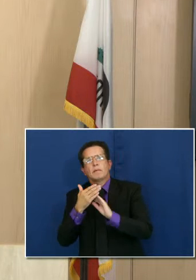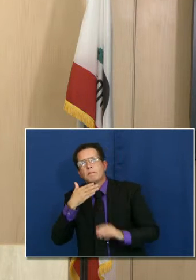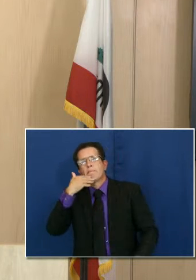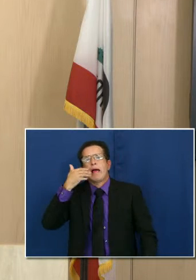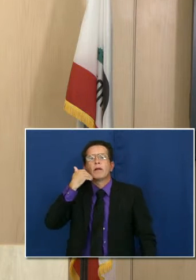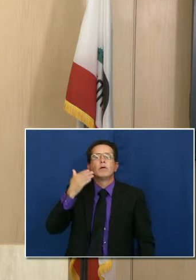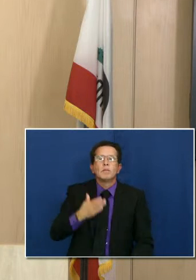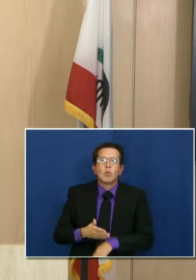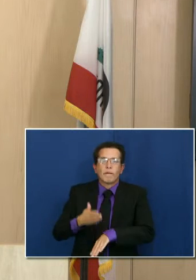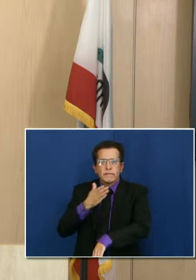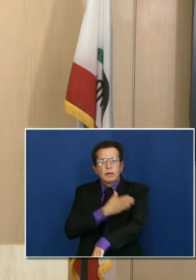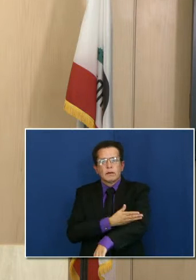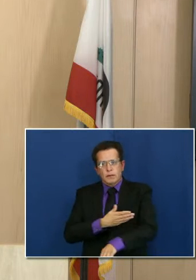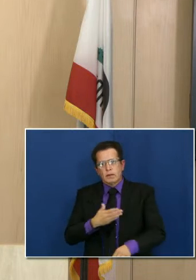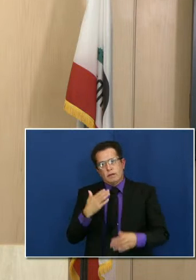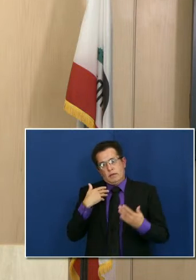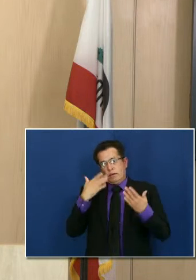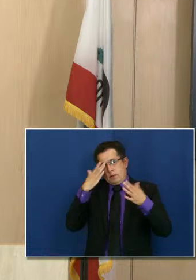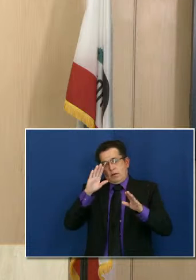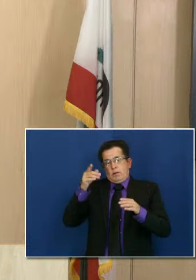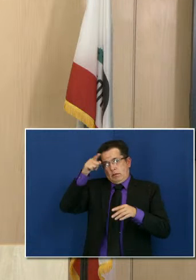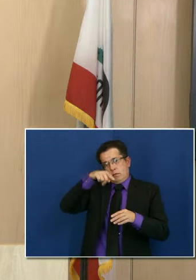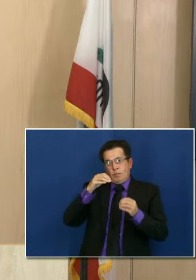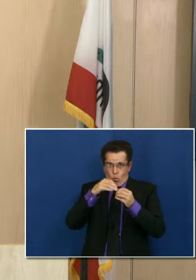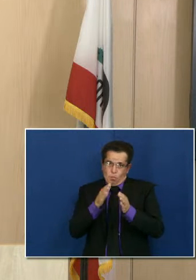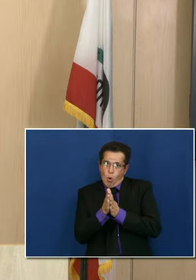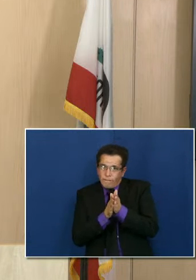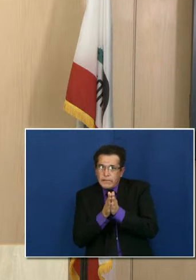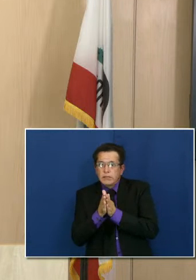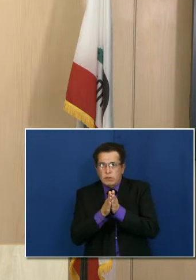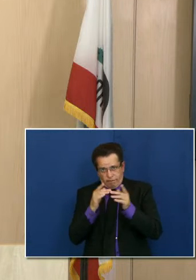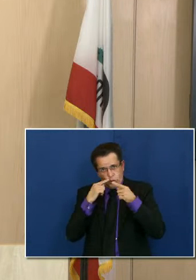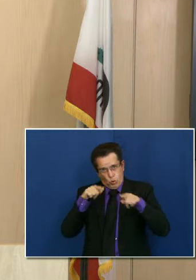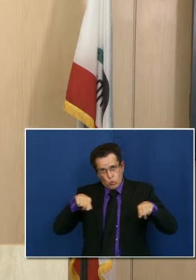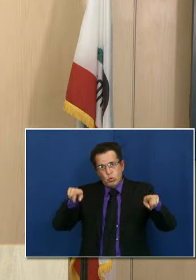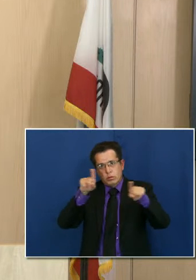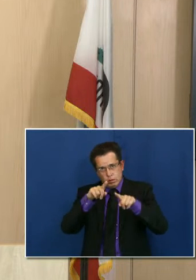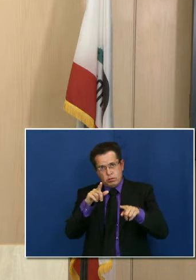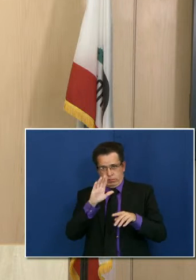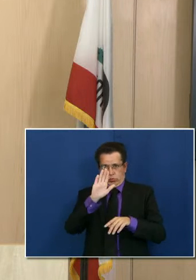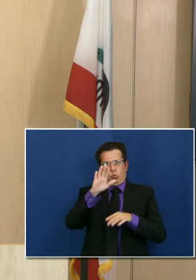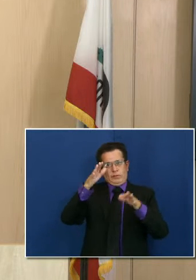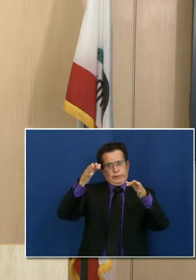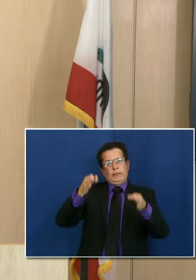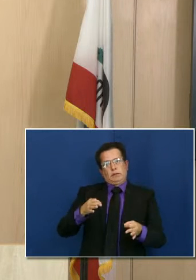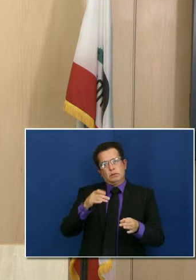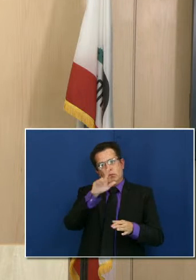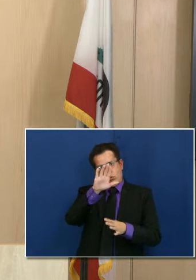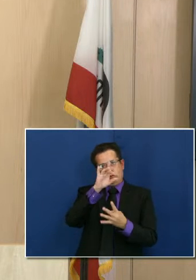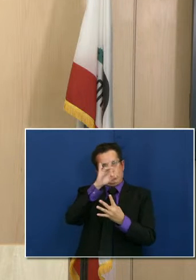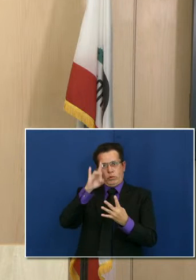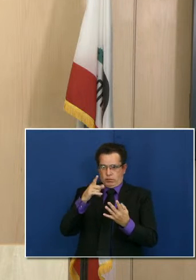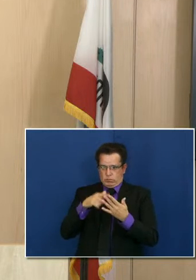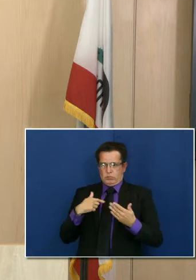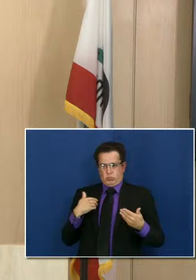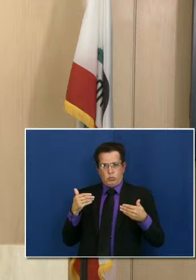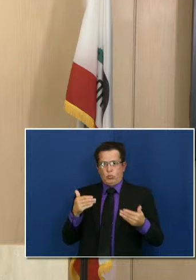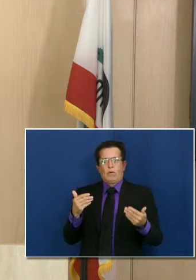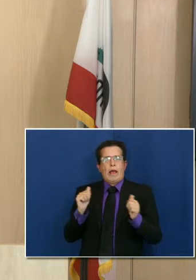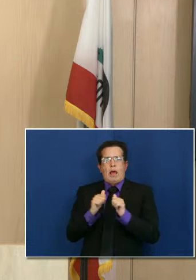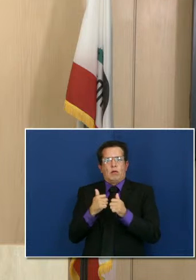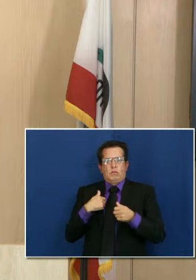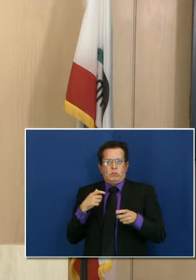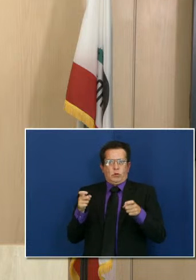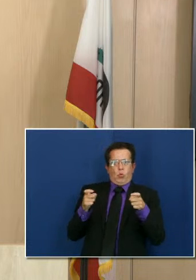should not be discouraging. That should be additional motivation to each and every one of us to make the individual choices that we need to make. It is